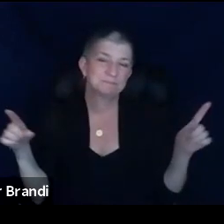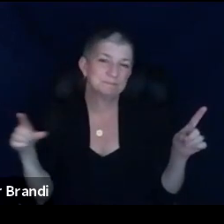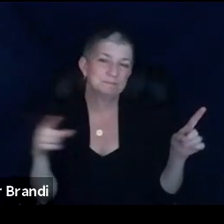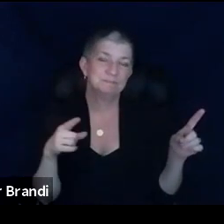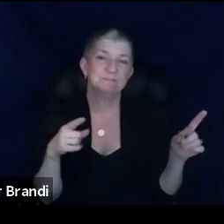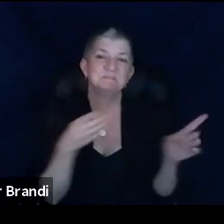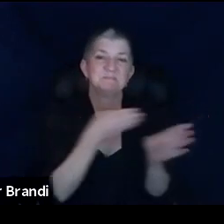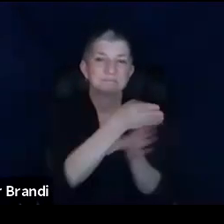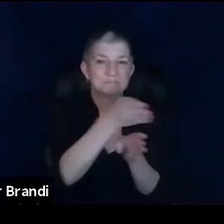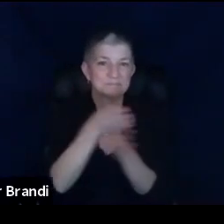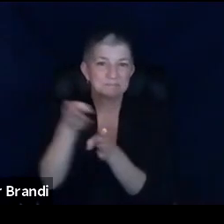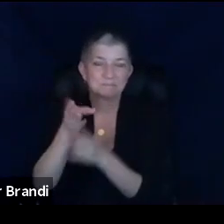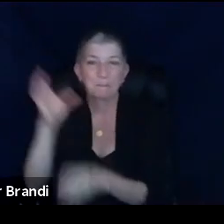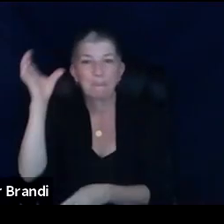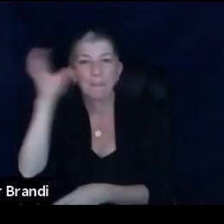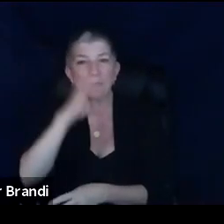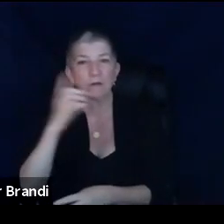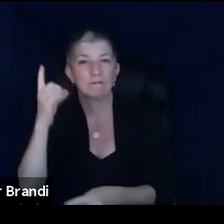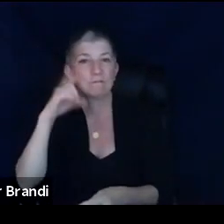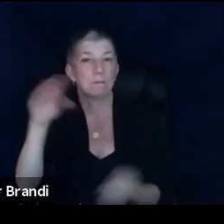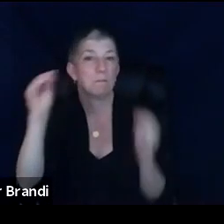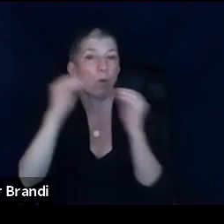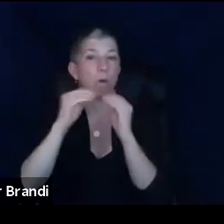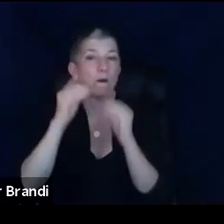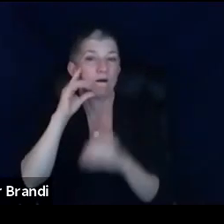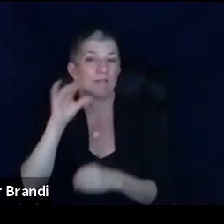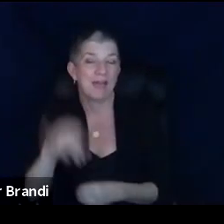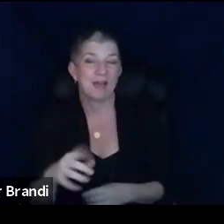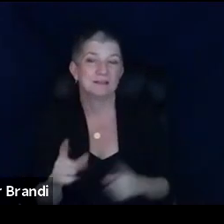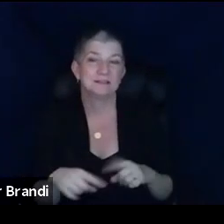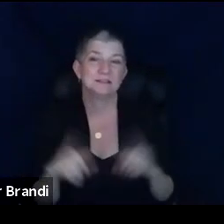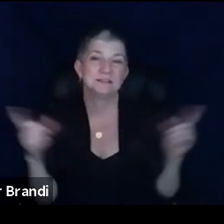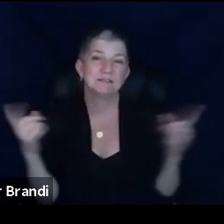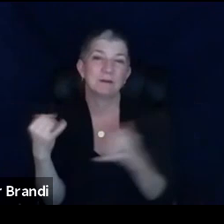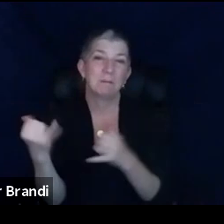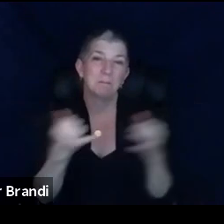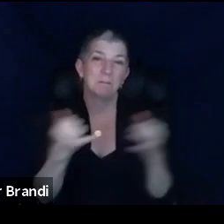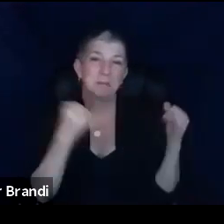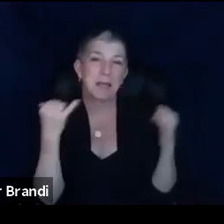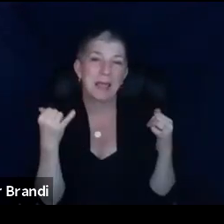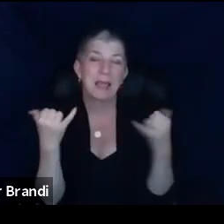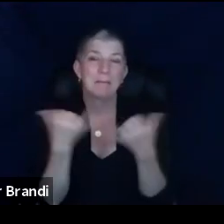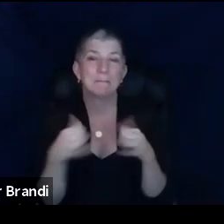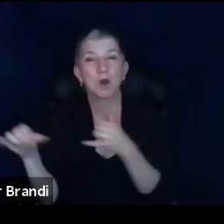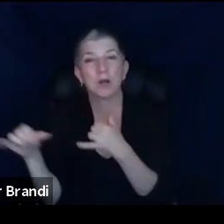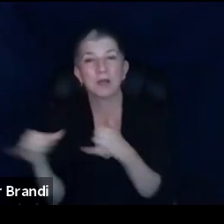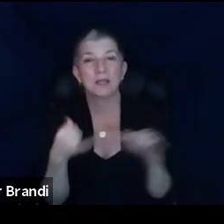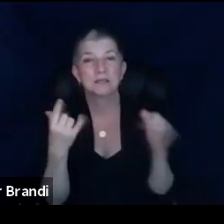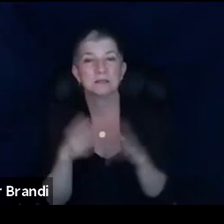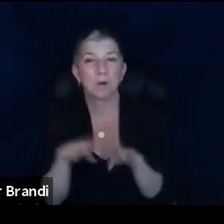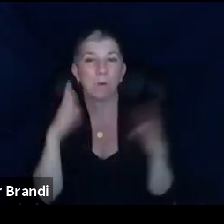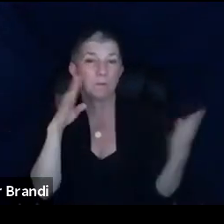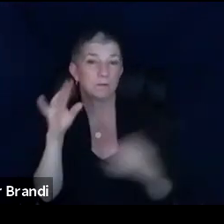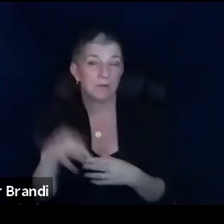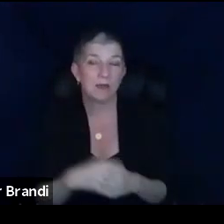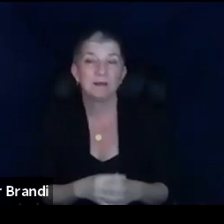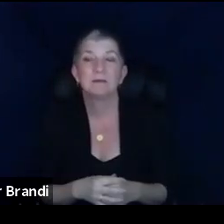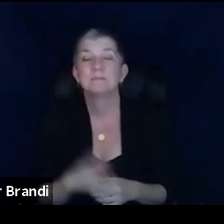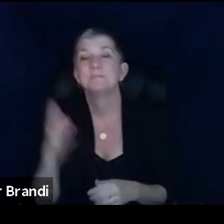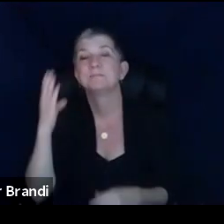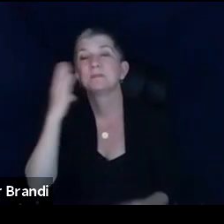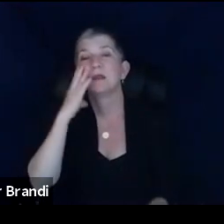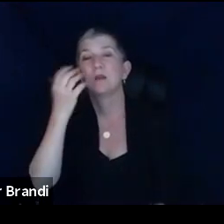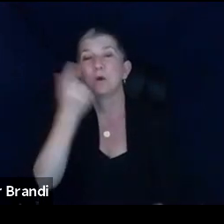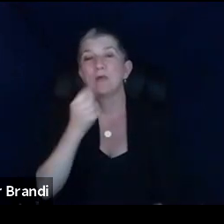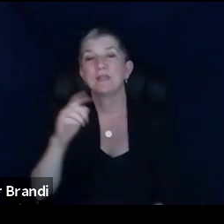you can look for that more in, different play parties that are open to it more. I know that the aviary, which